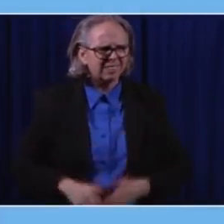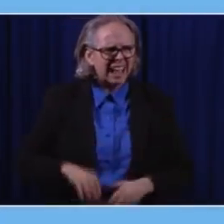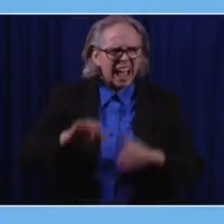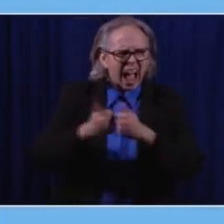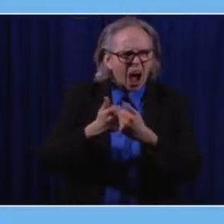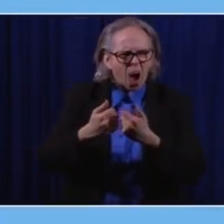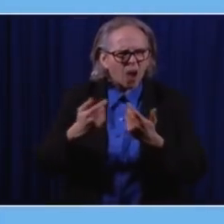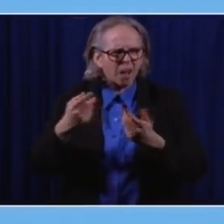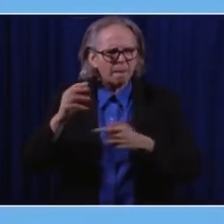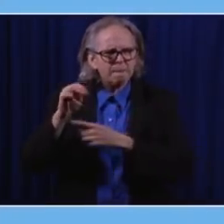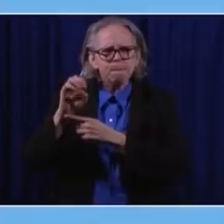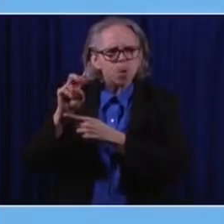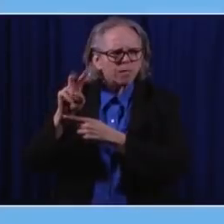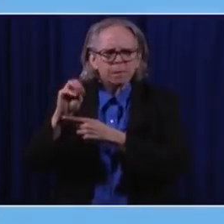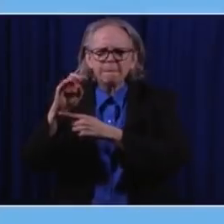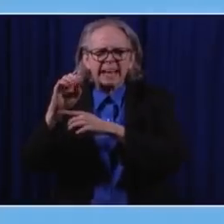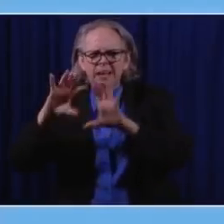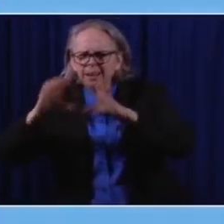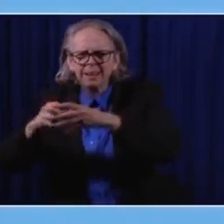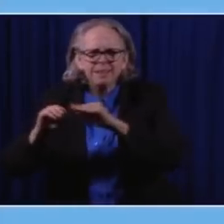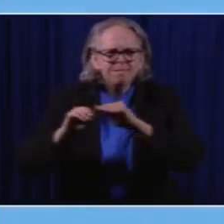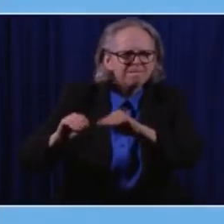down 3-1.